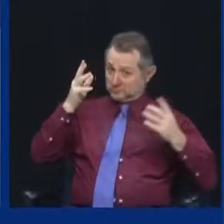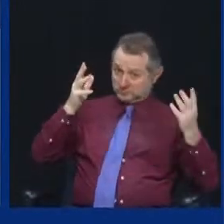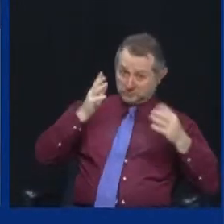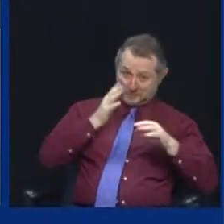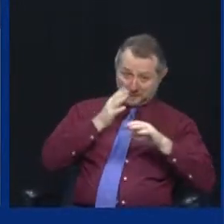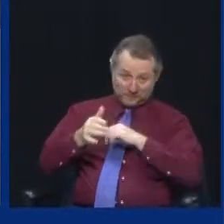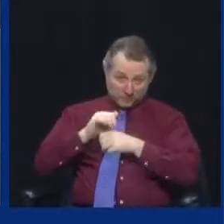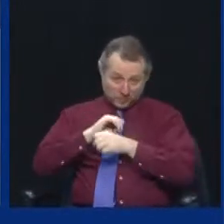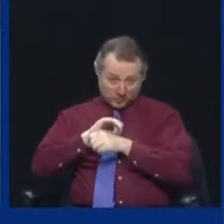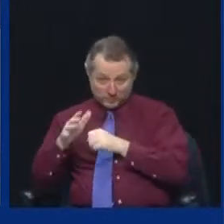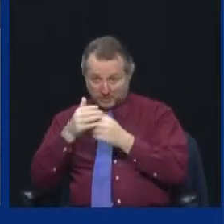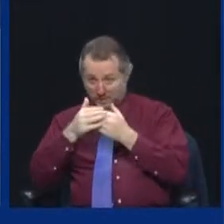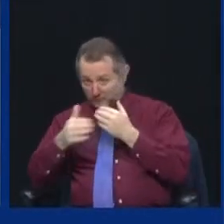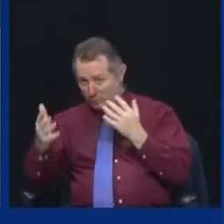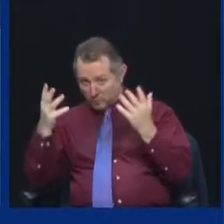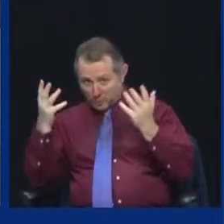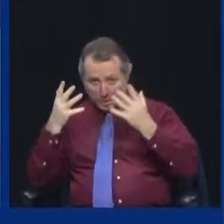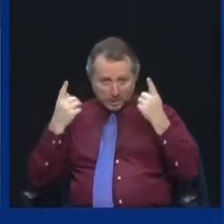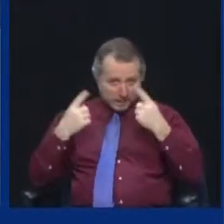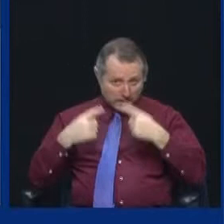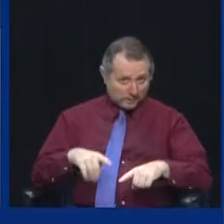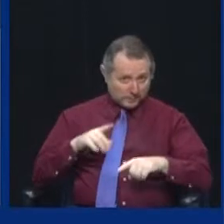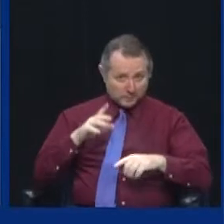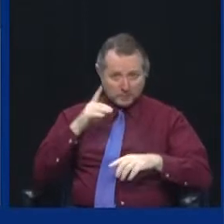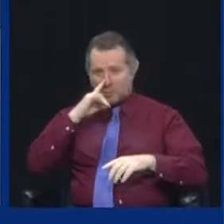after COVID? What is New York like